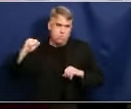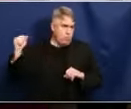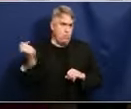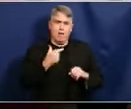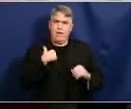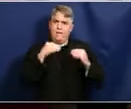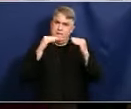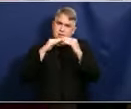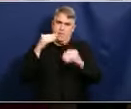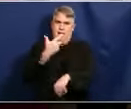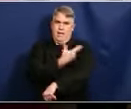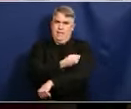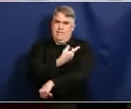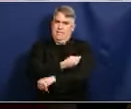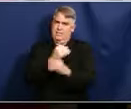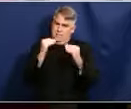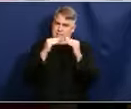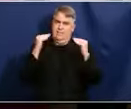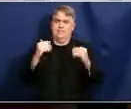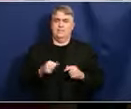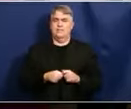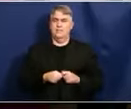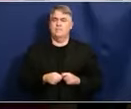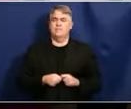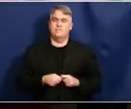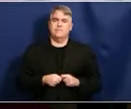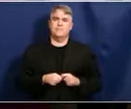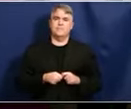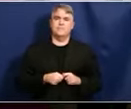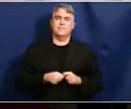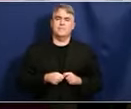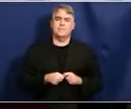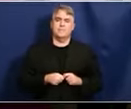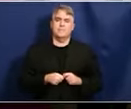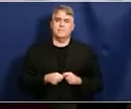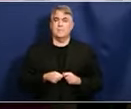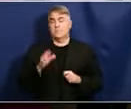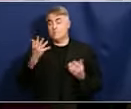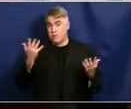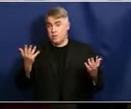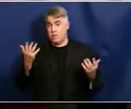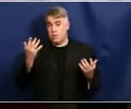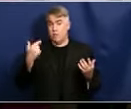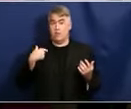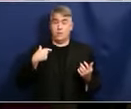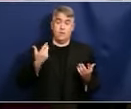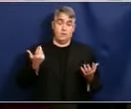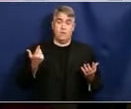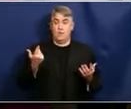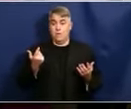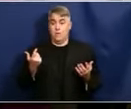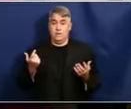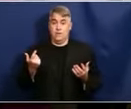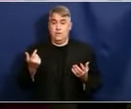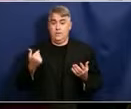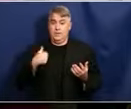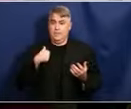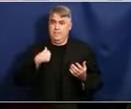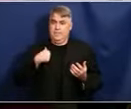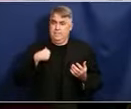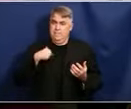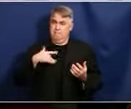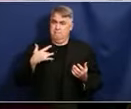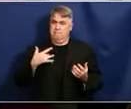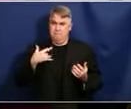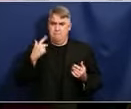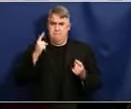have access to vaccines as soon as they are available. And so one of the things that happens, and I think we've had a lot of questions